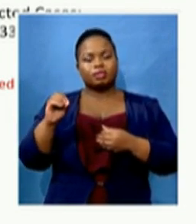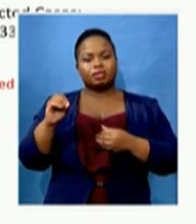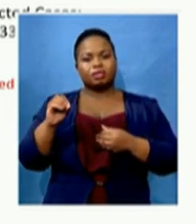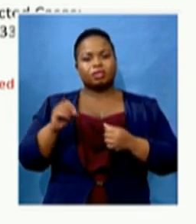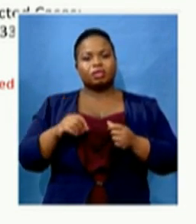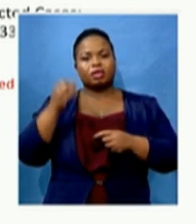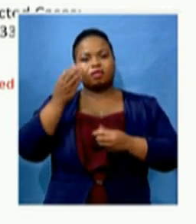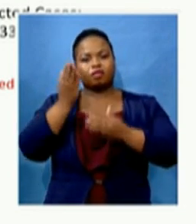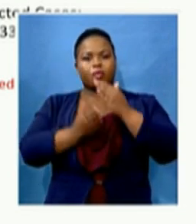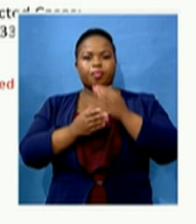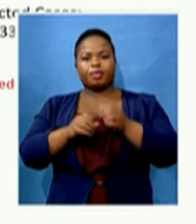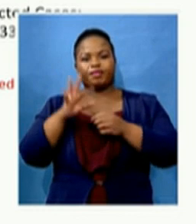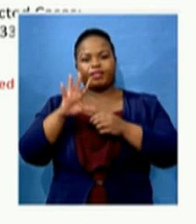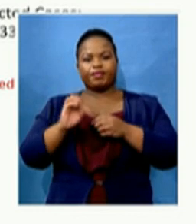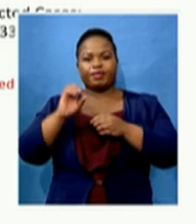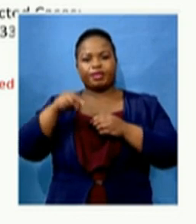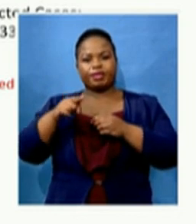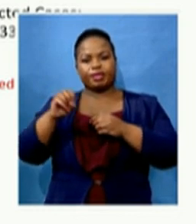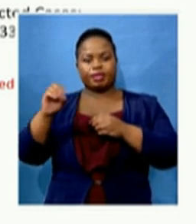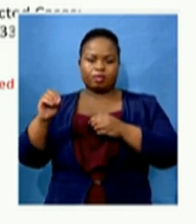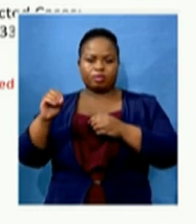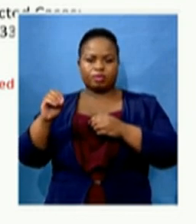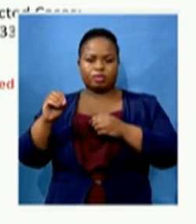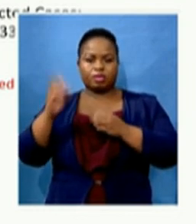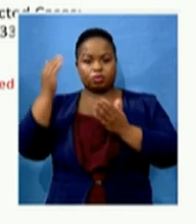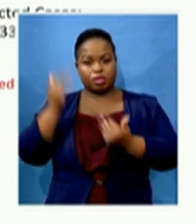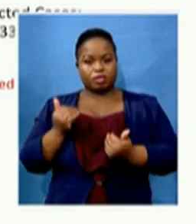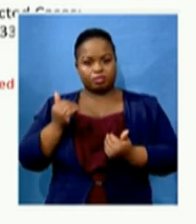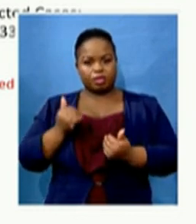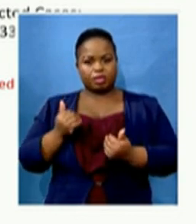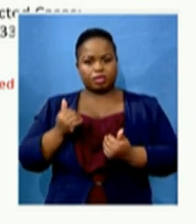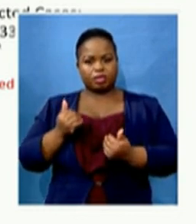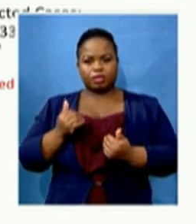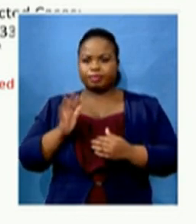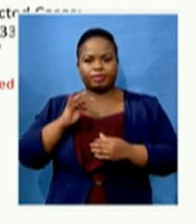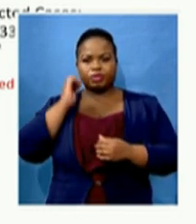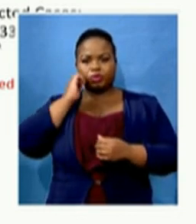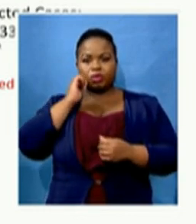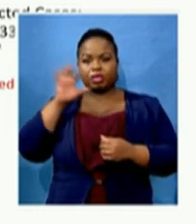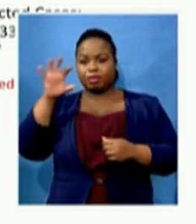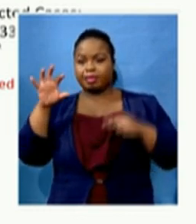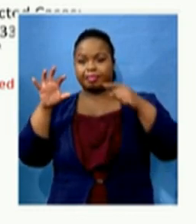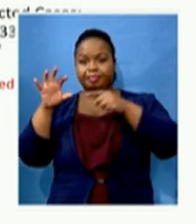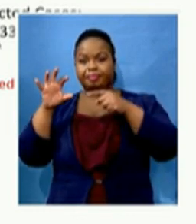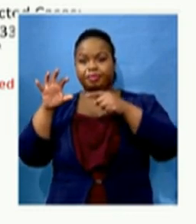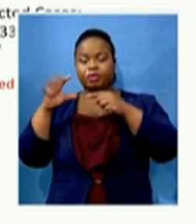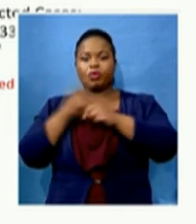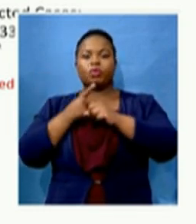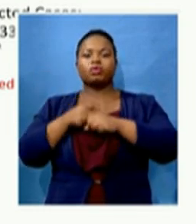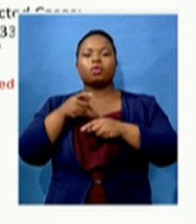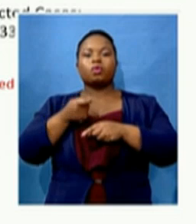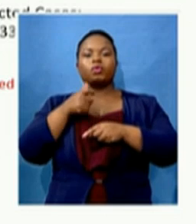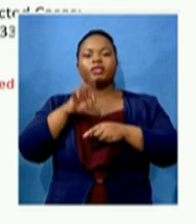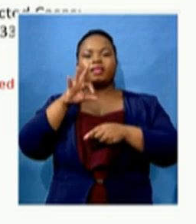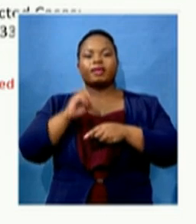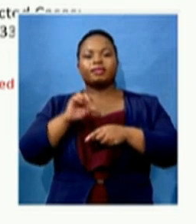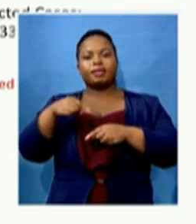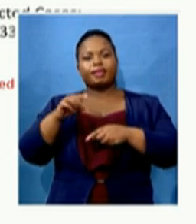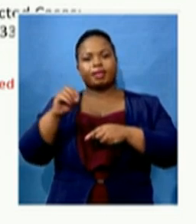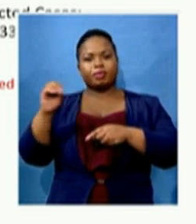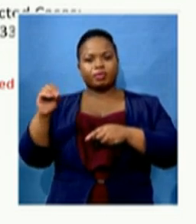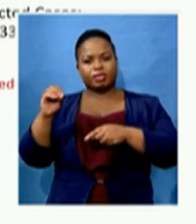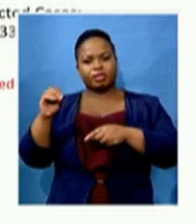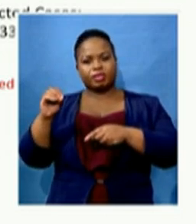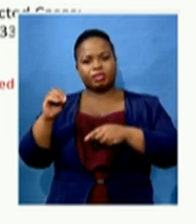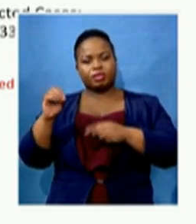that are, sorry, this is cumulative detective cases, so about 30,000 cases overall will have been detected